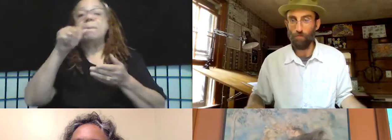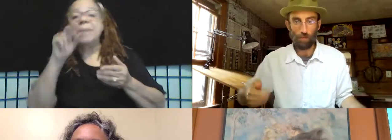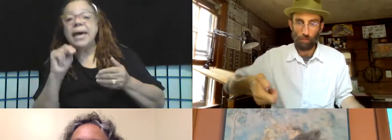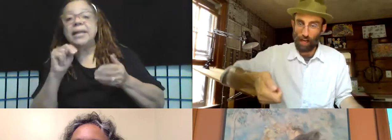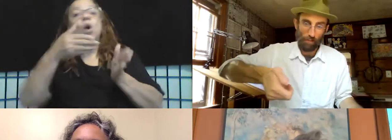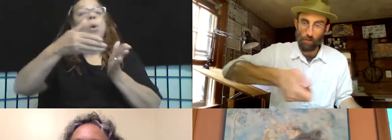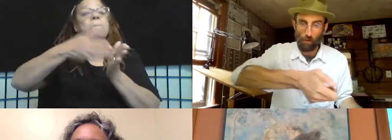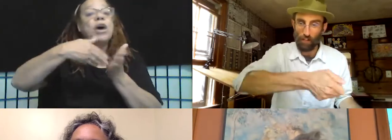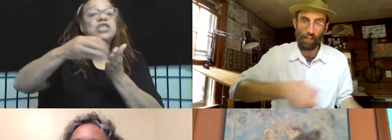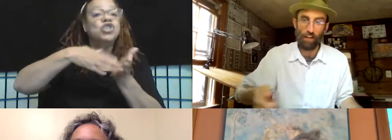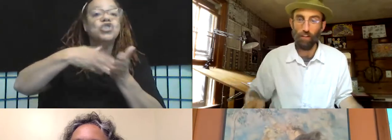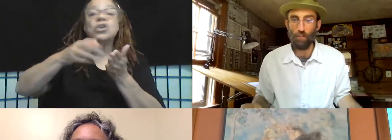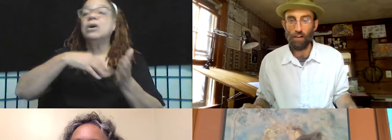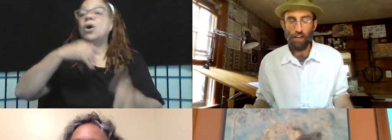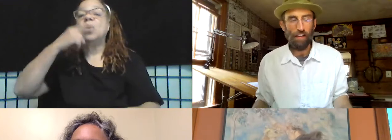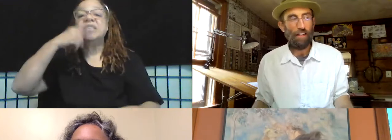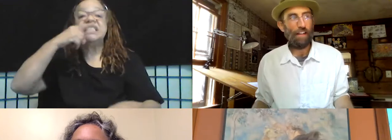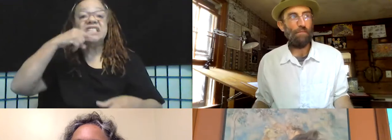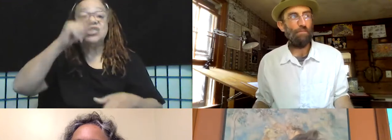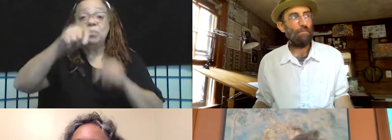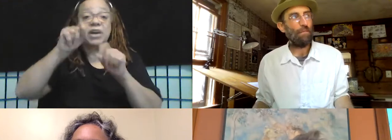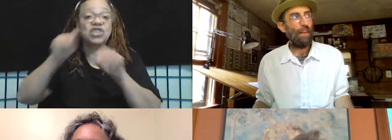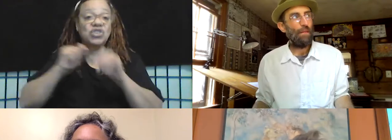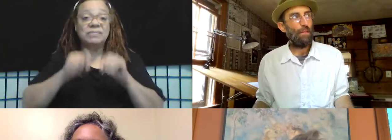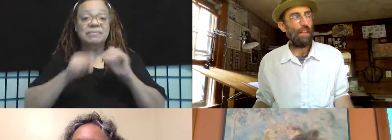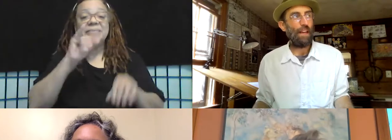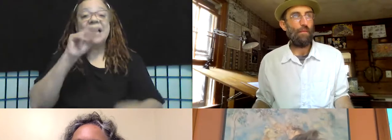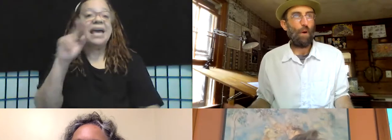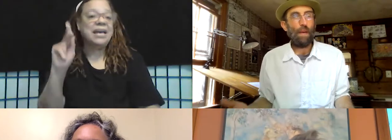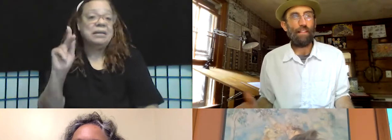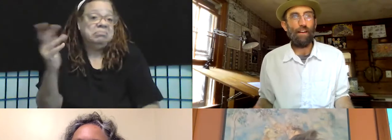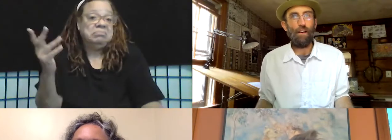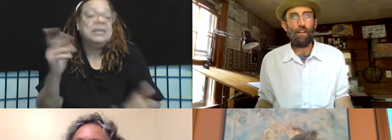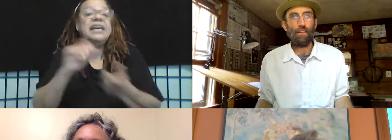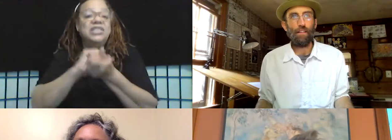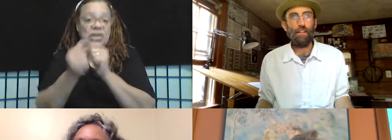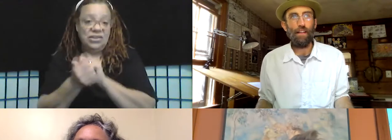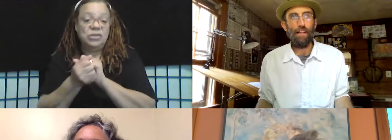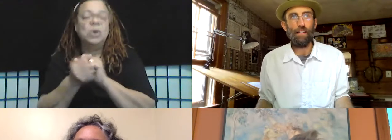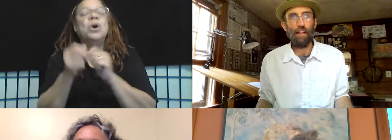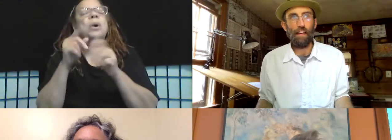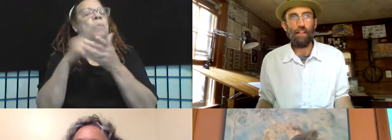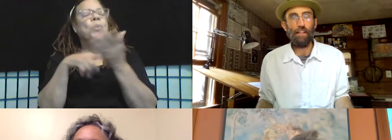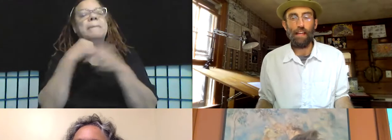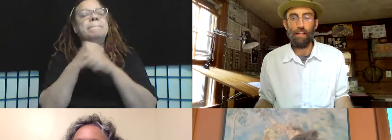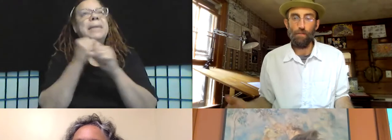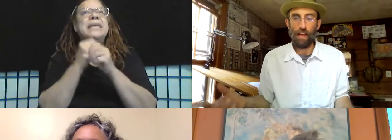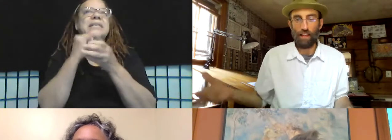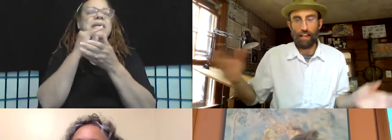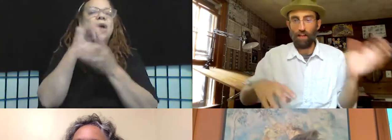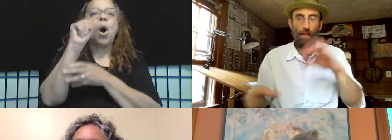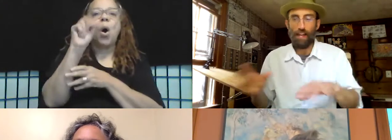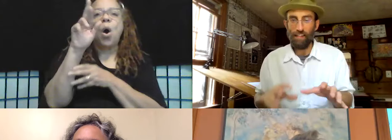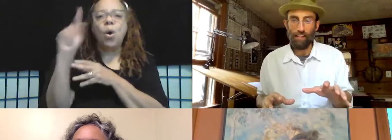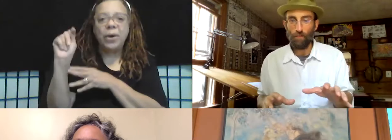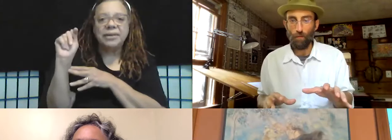or splatter toothbrush ink all over. But then what makes it art is like that you take